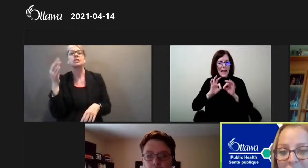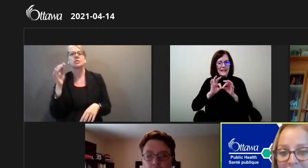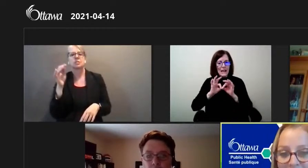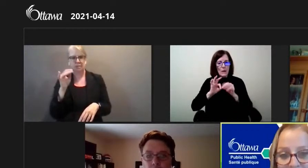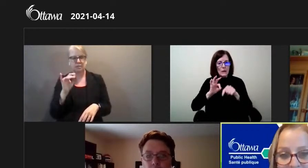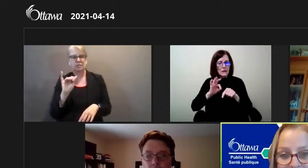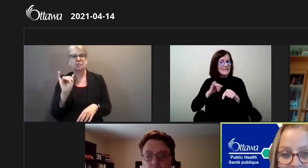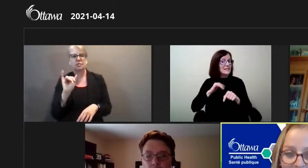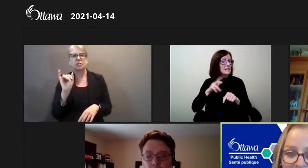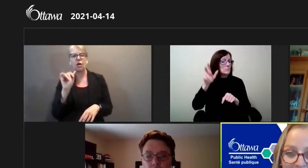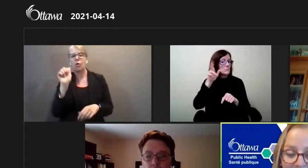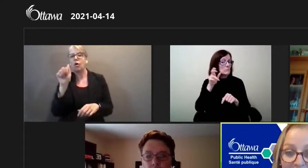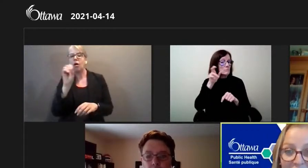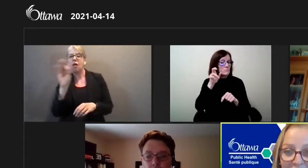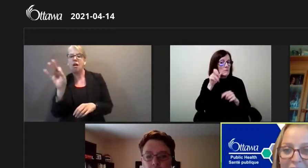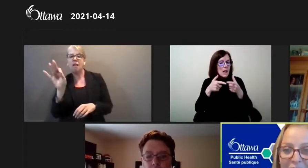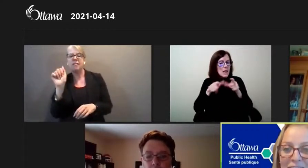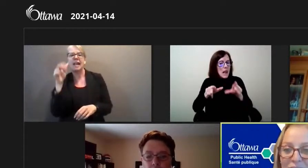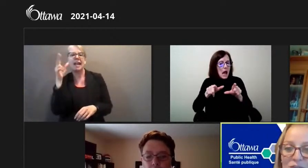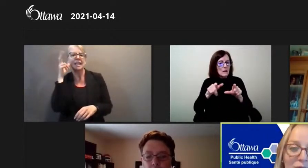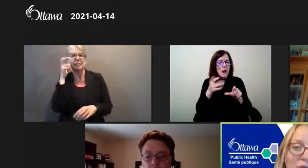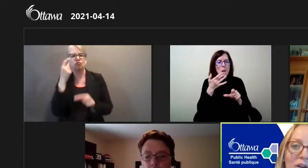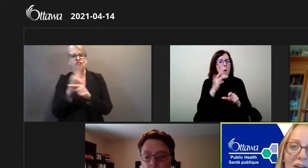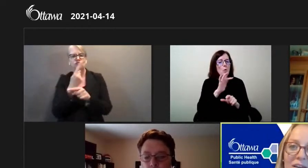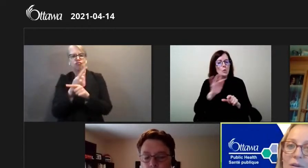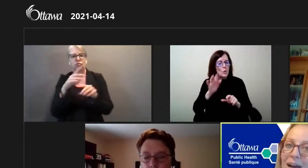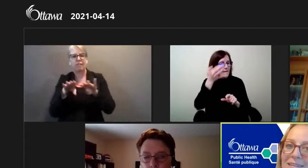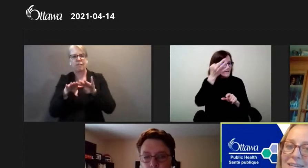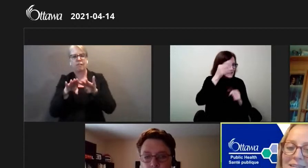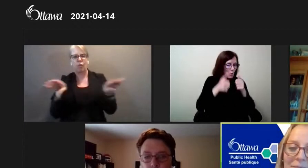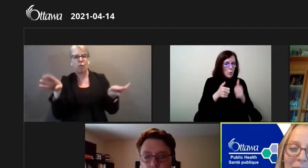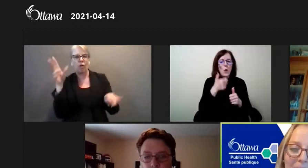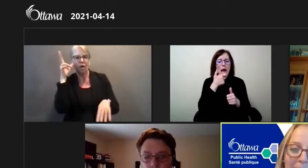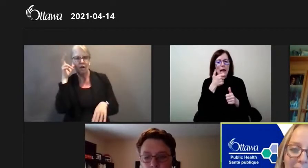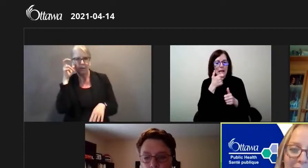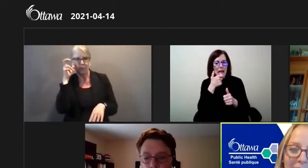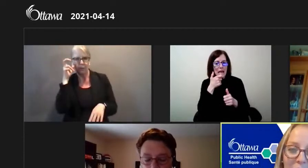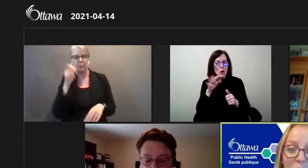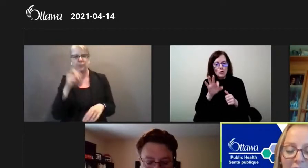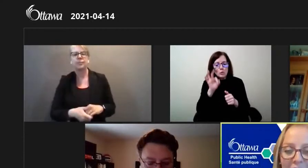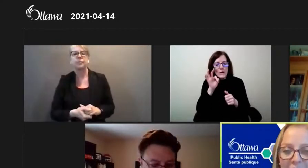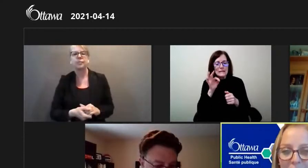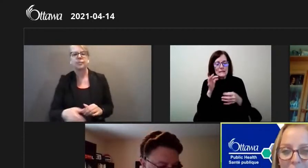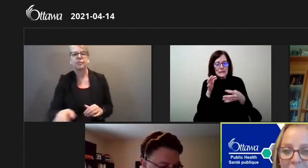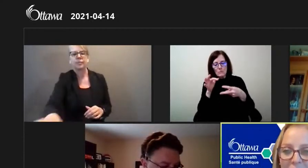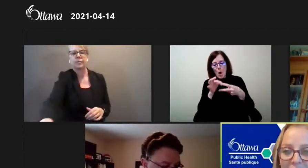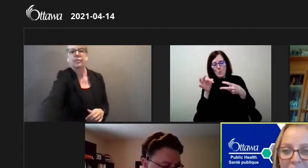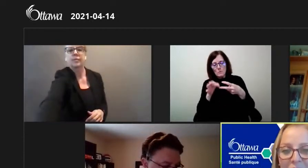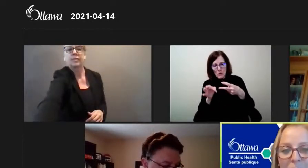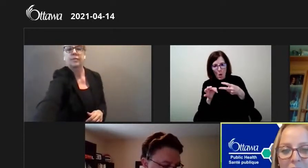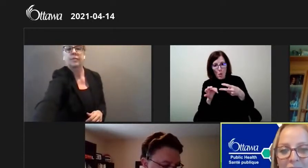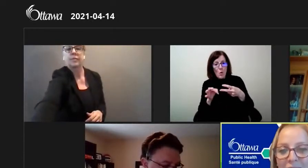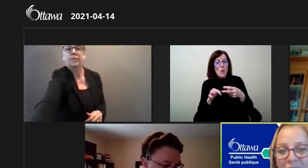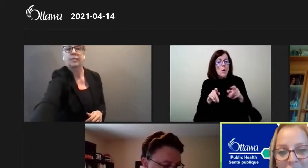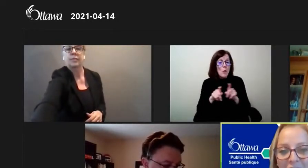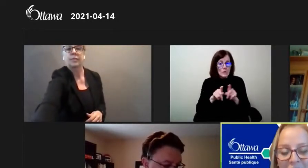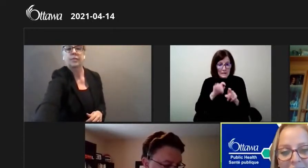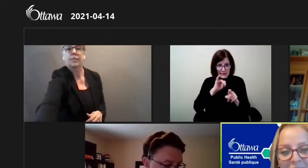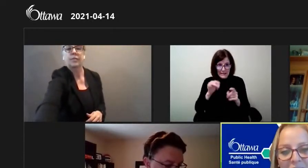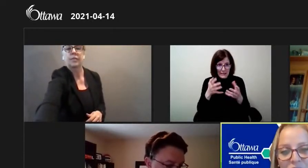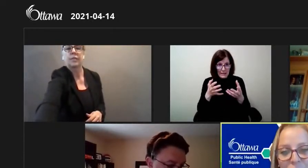this deactivated and to hear the floor audio as is. Those with accessibility needs can pin in